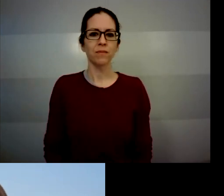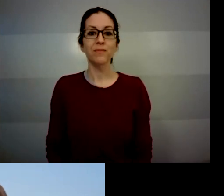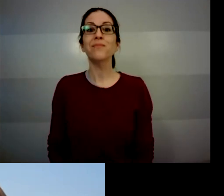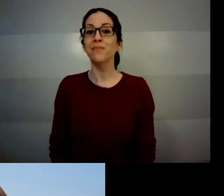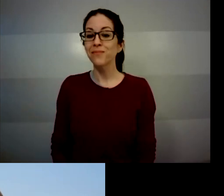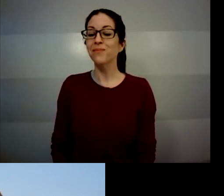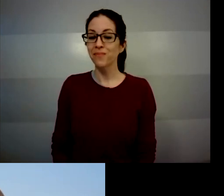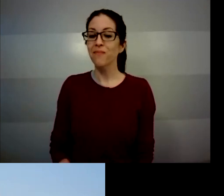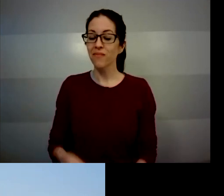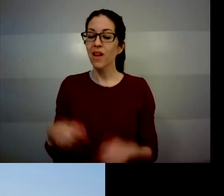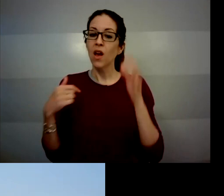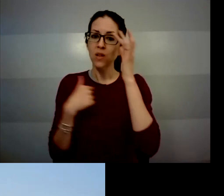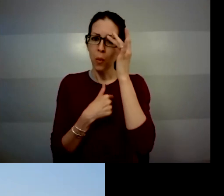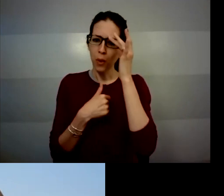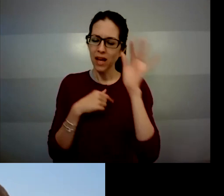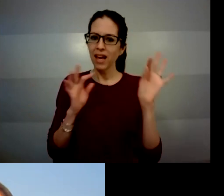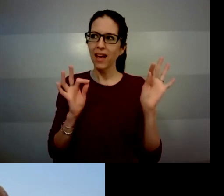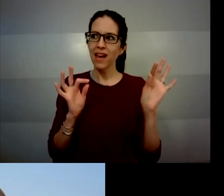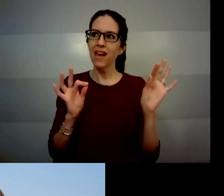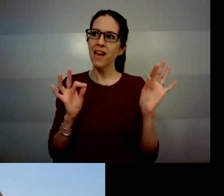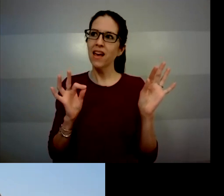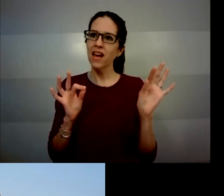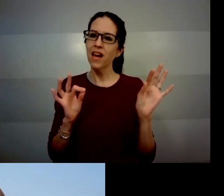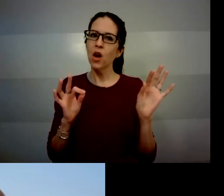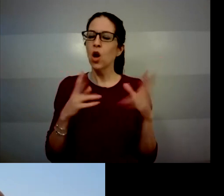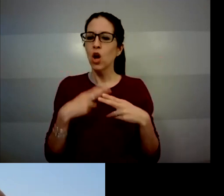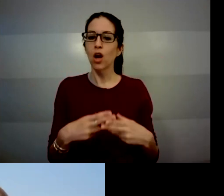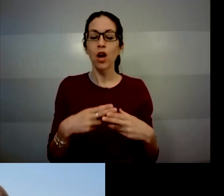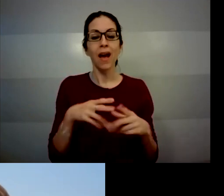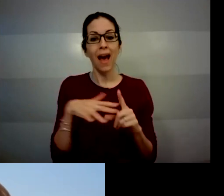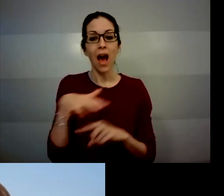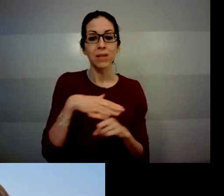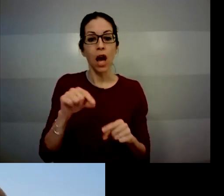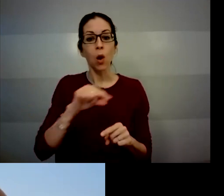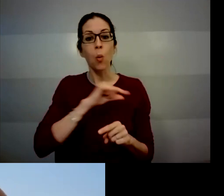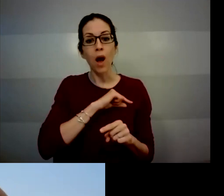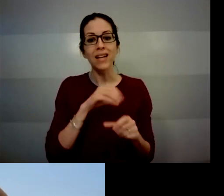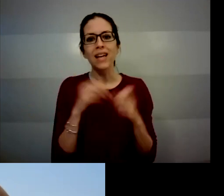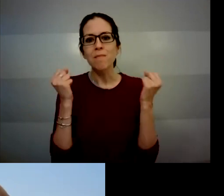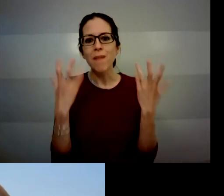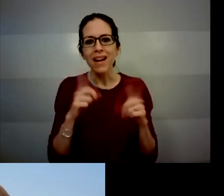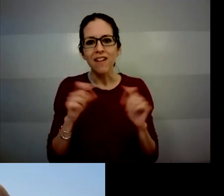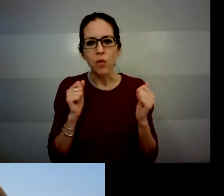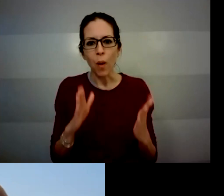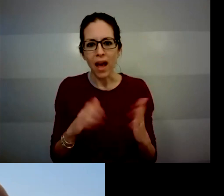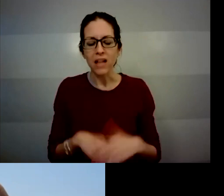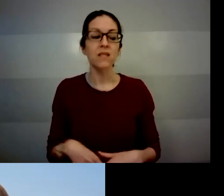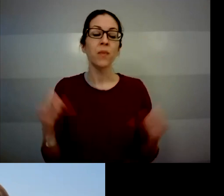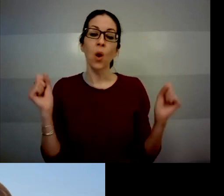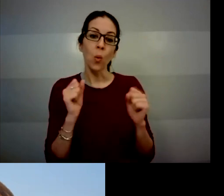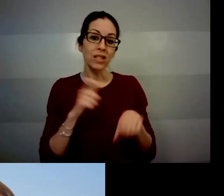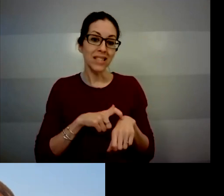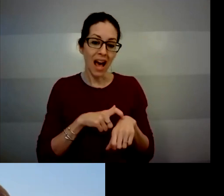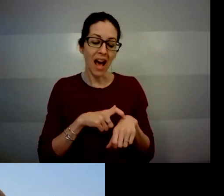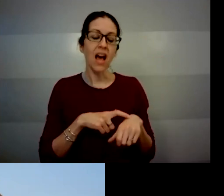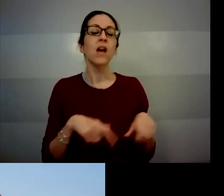Yeah, so we define habitat quality in a lot of different ways. On the winter, it's the quality of food resources that the golden-winged